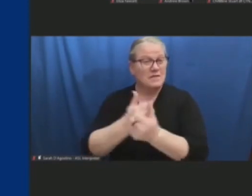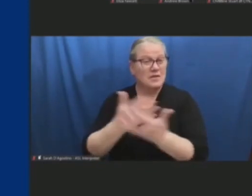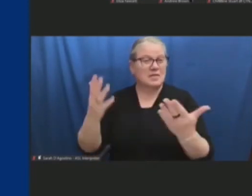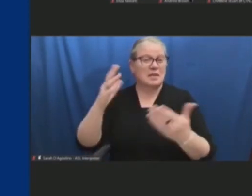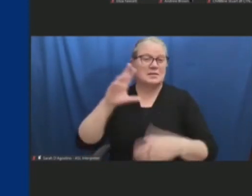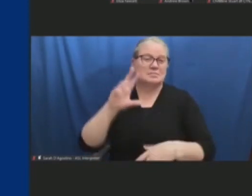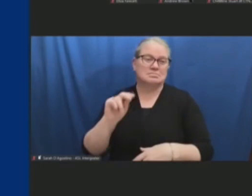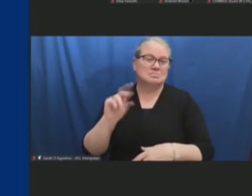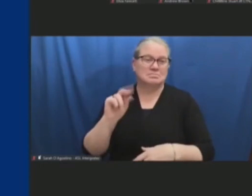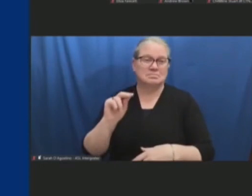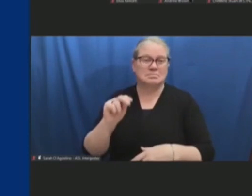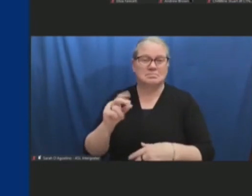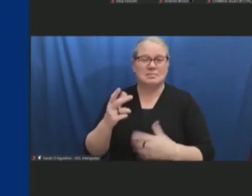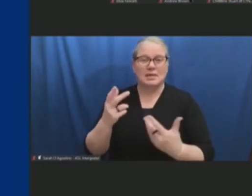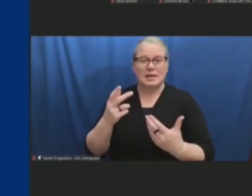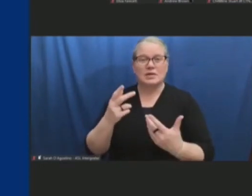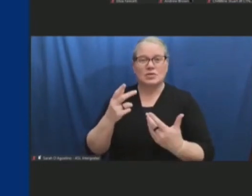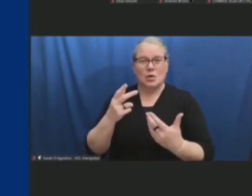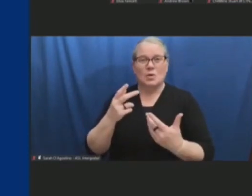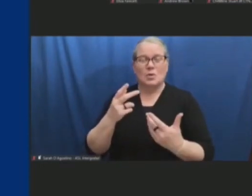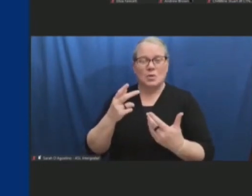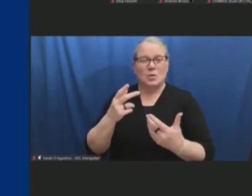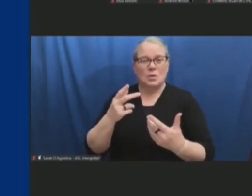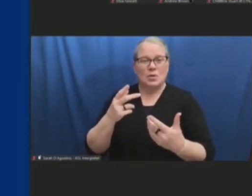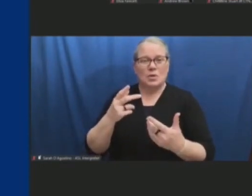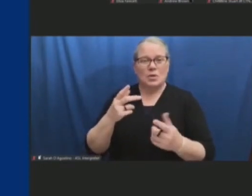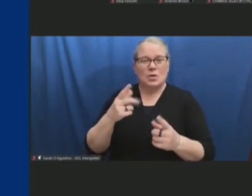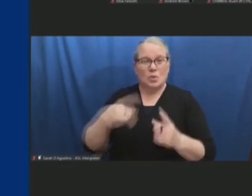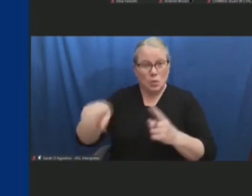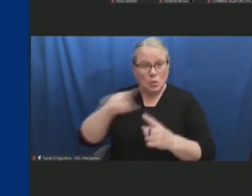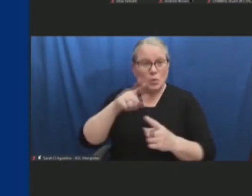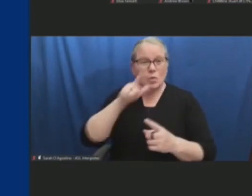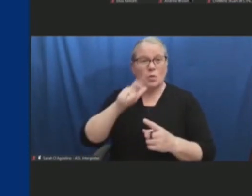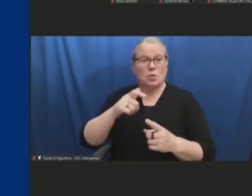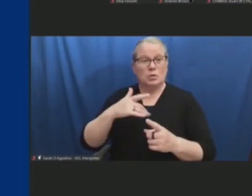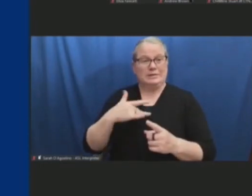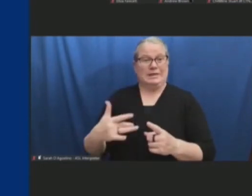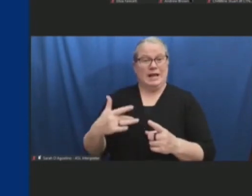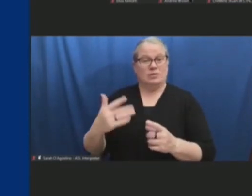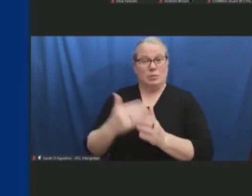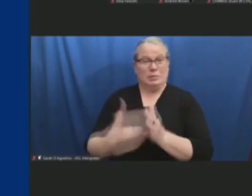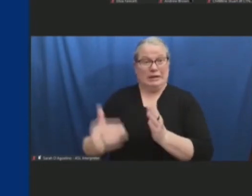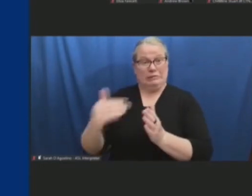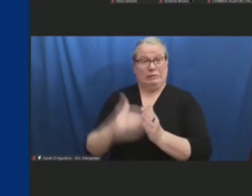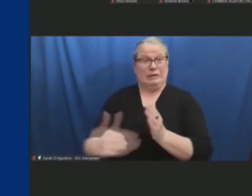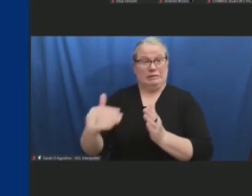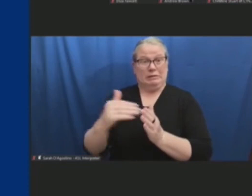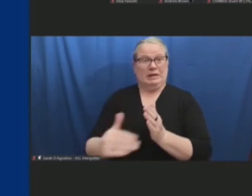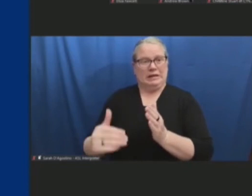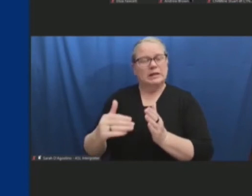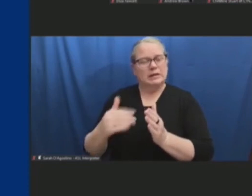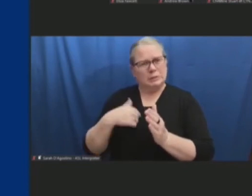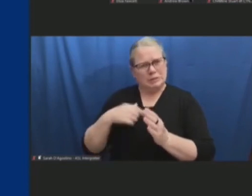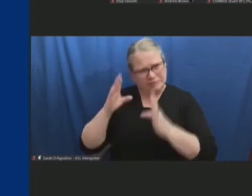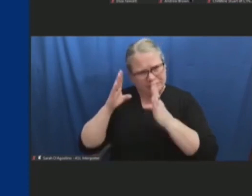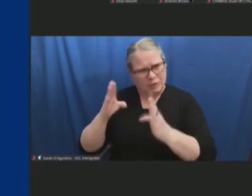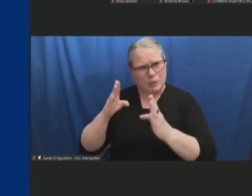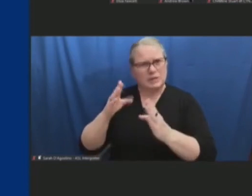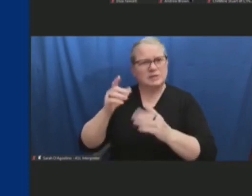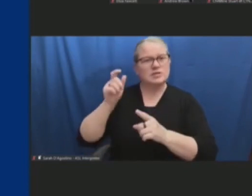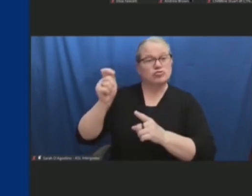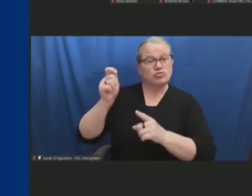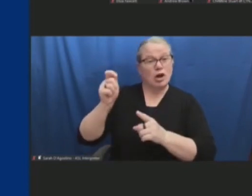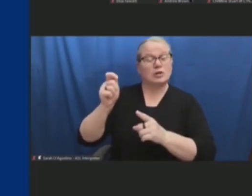laser beam on those who are the most repeat offenders. We've made sure that judges have access to that information. So